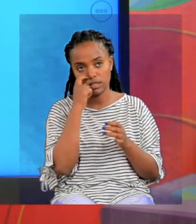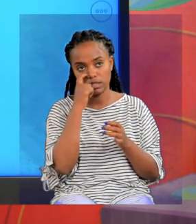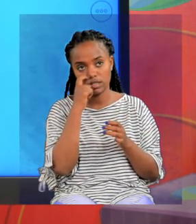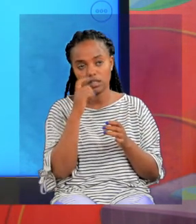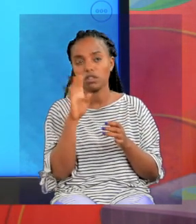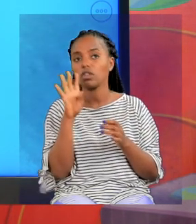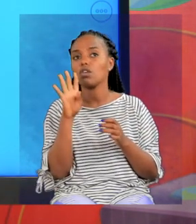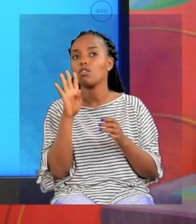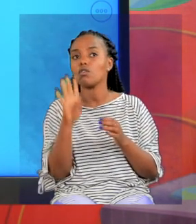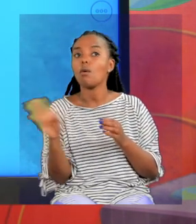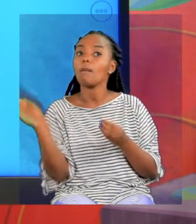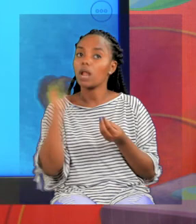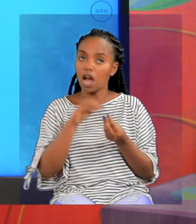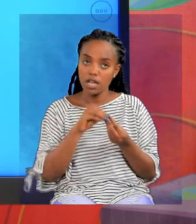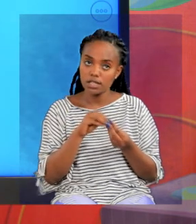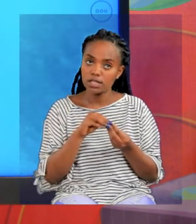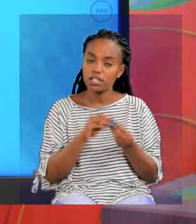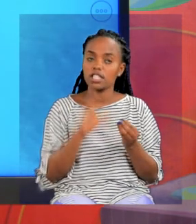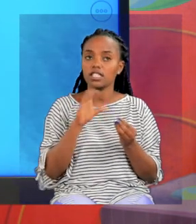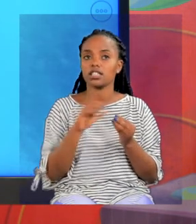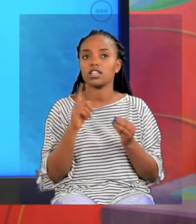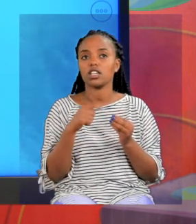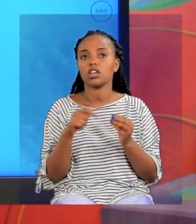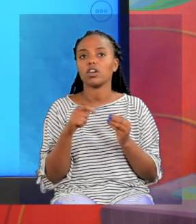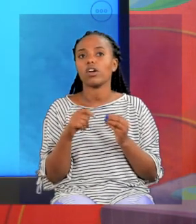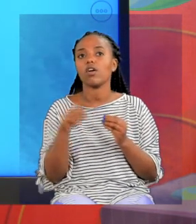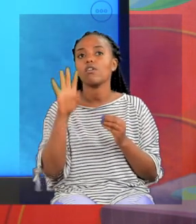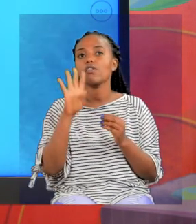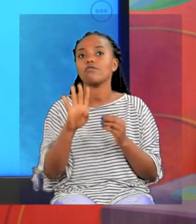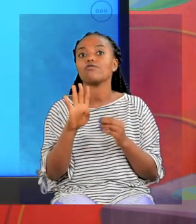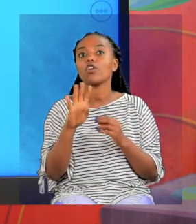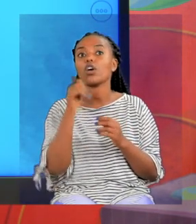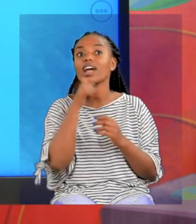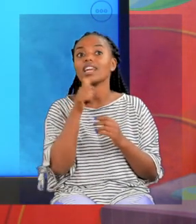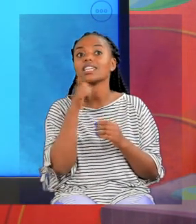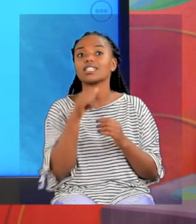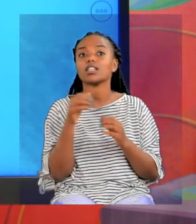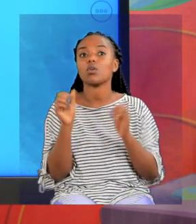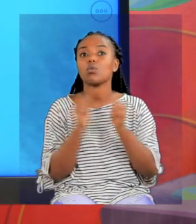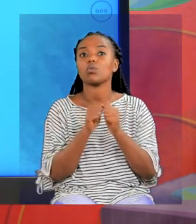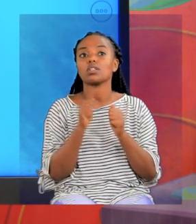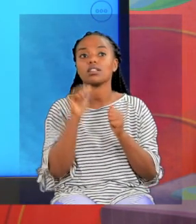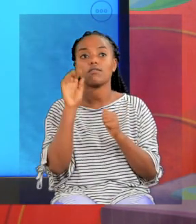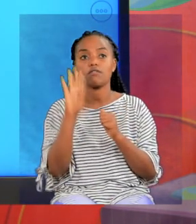9, 4. Or is plus, it's a combination of four girls,